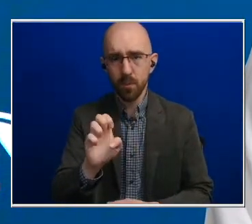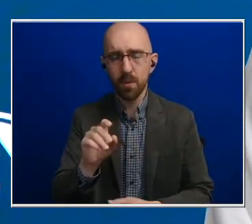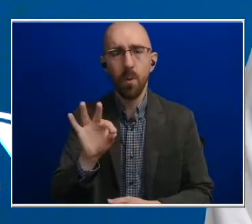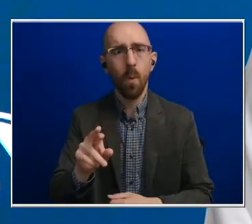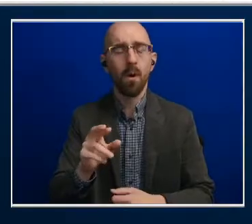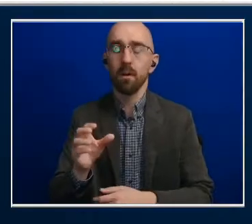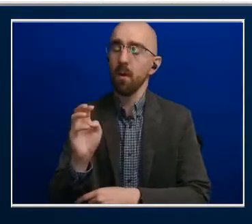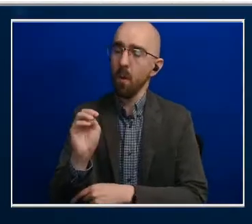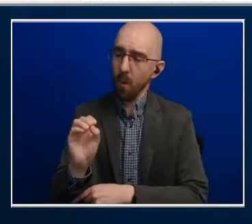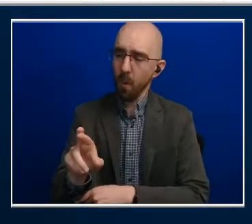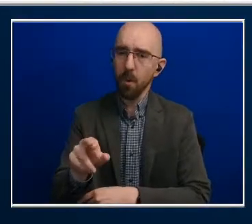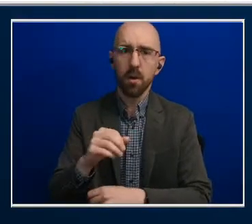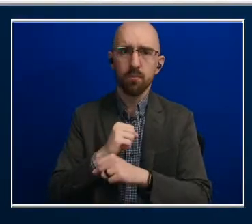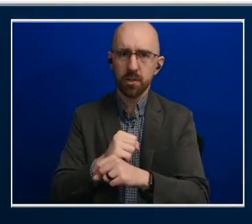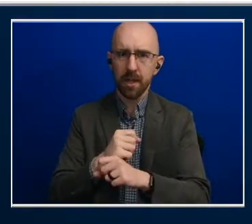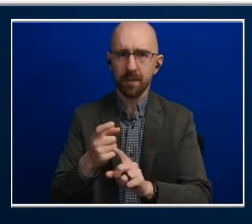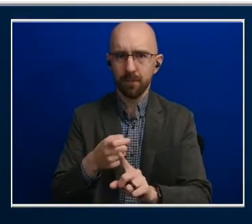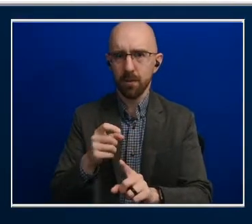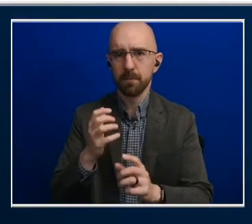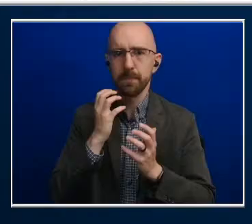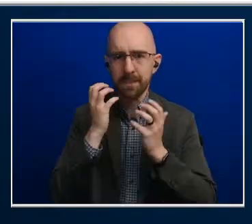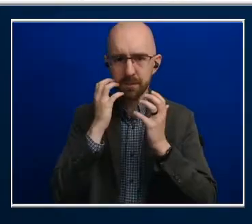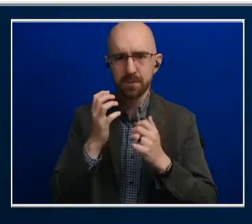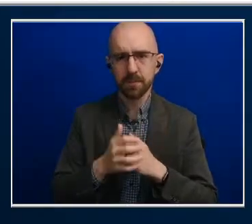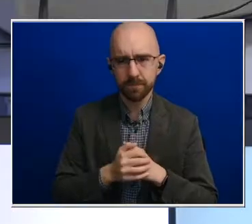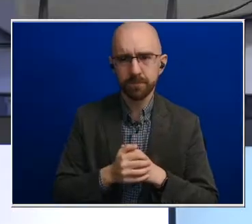measles. Dr. Lepping, final thoughts today.